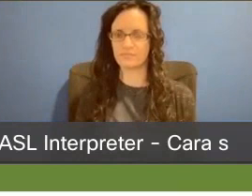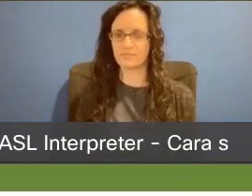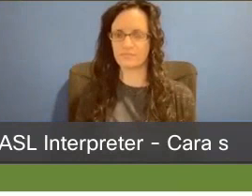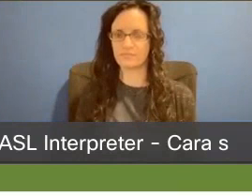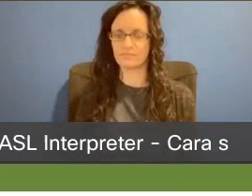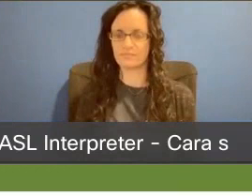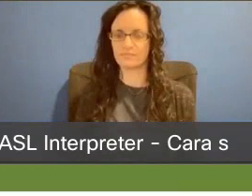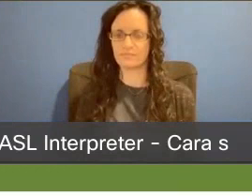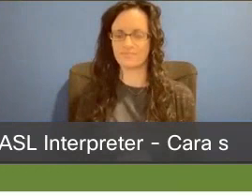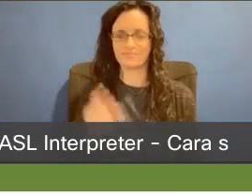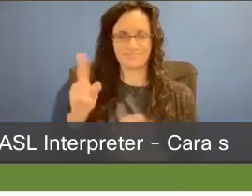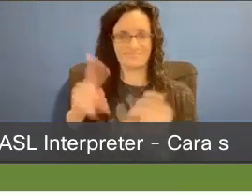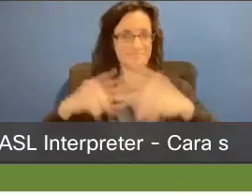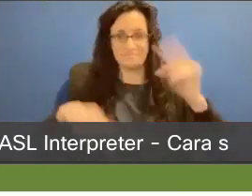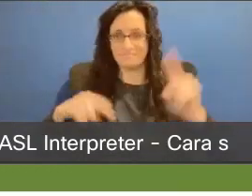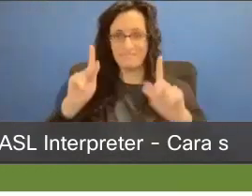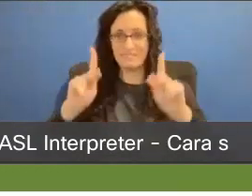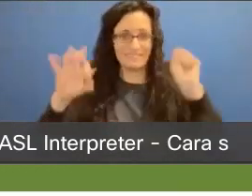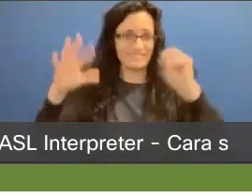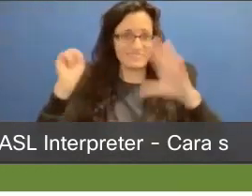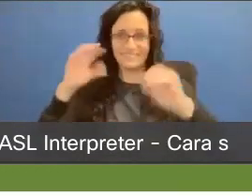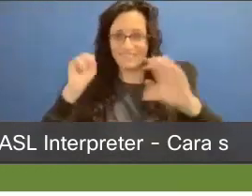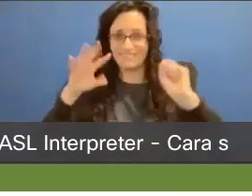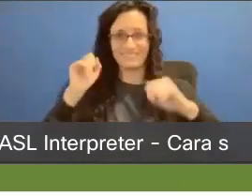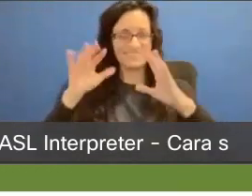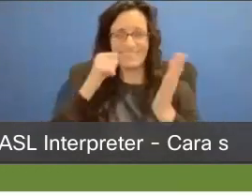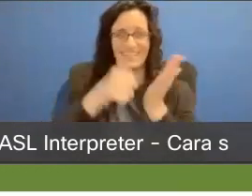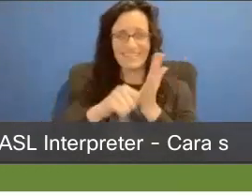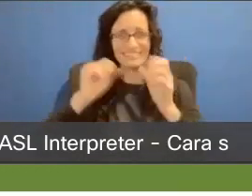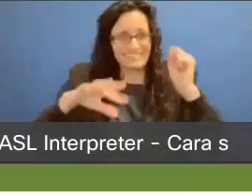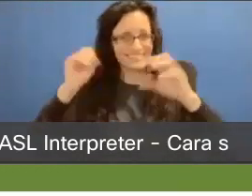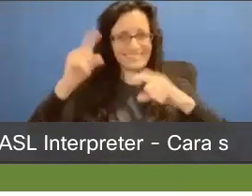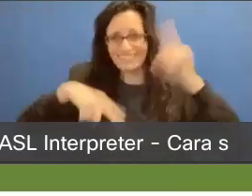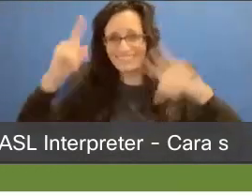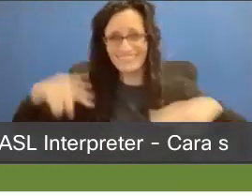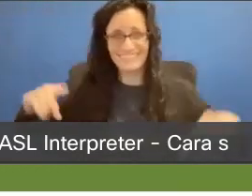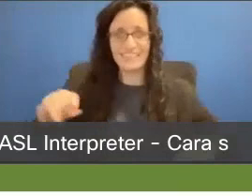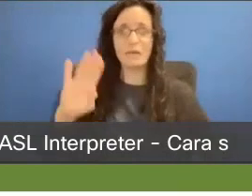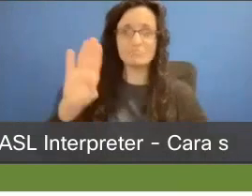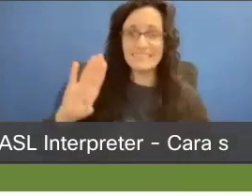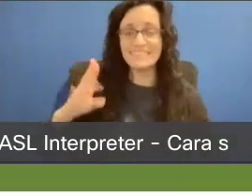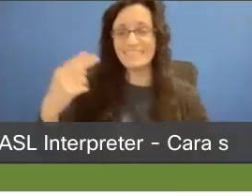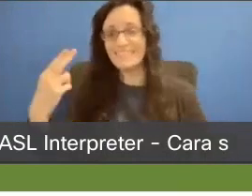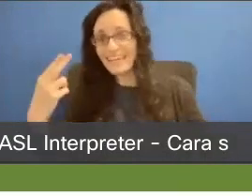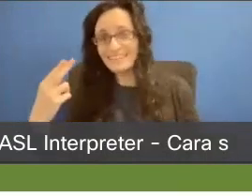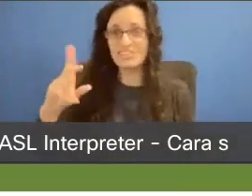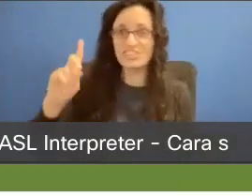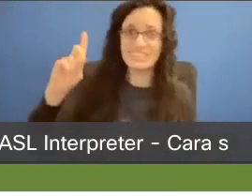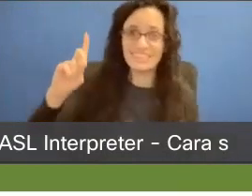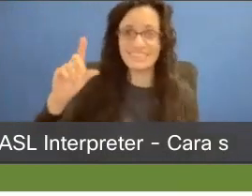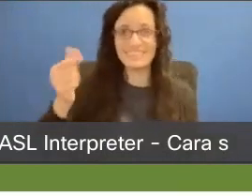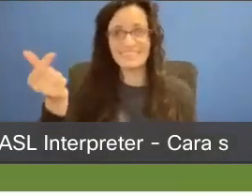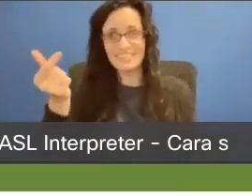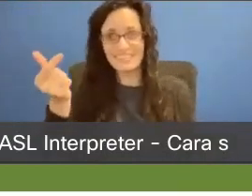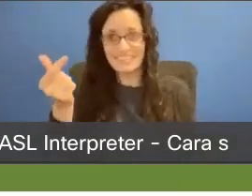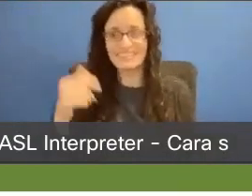All over the map. Yeah. B, H, D, G. Yeah. Yeah.